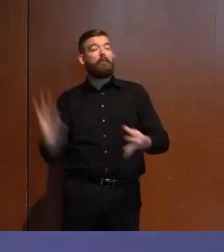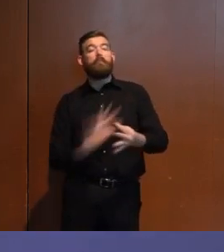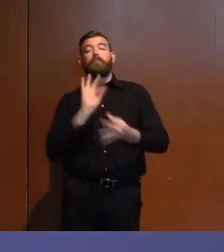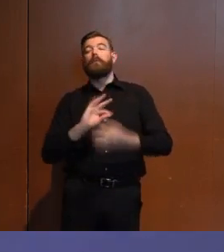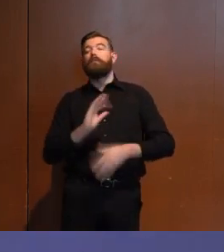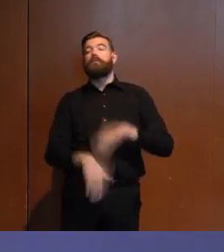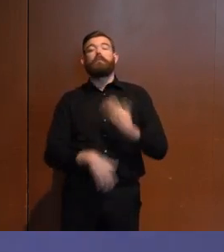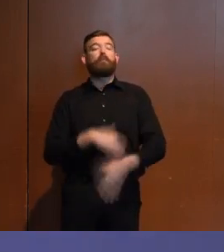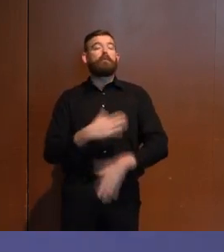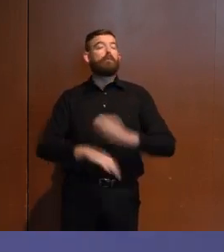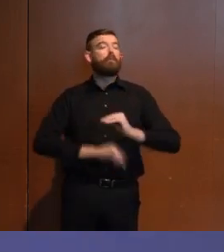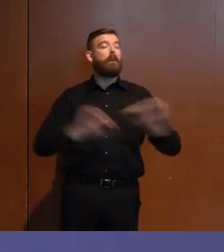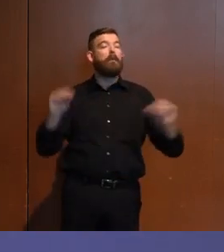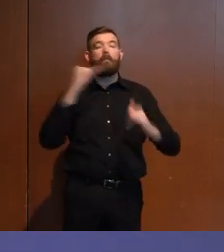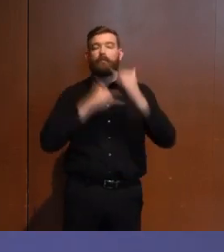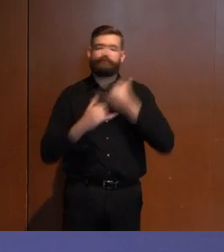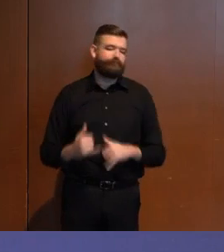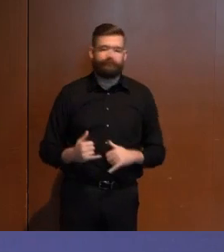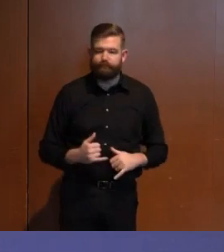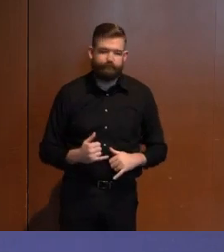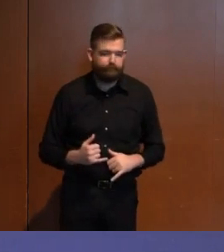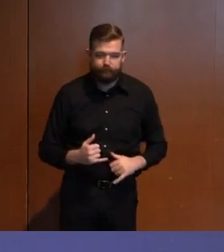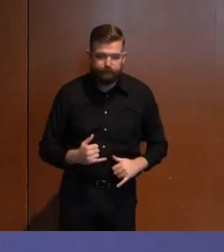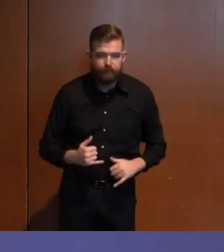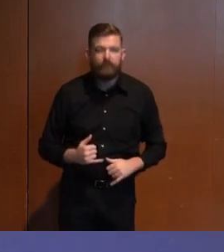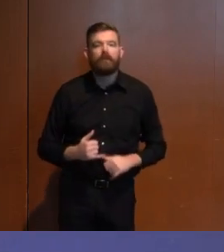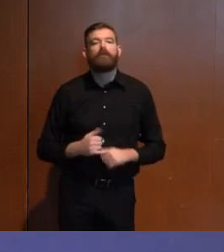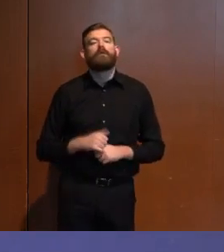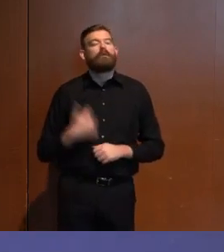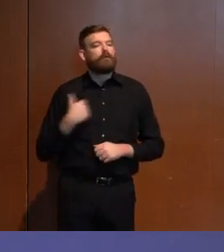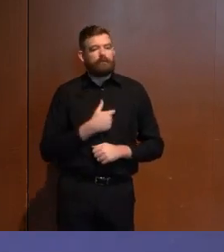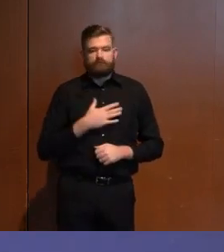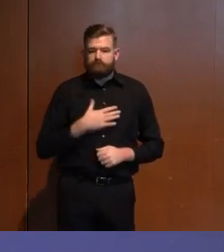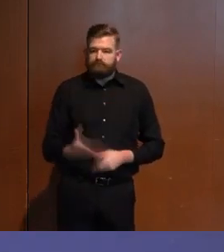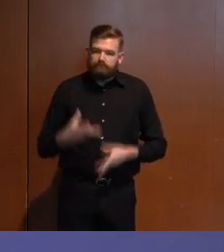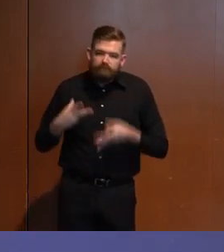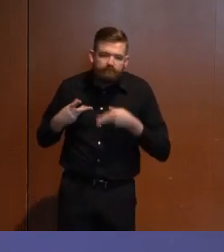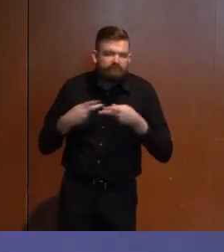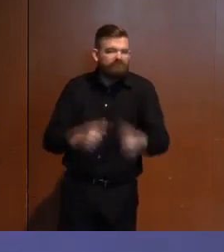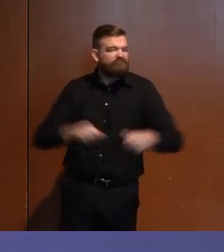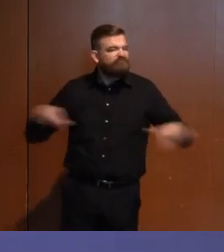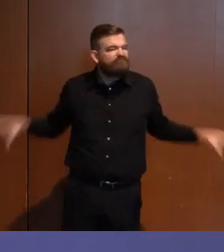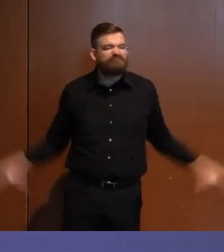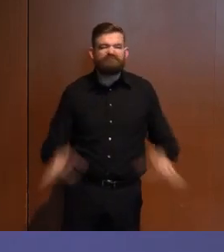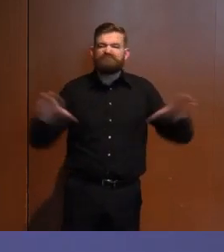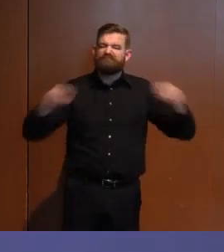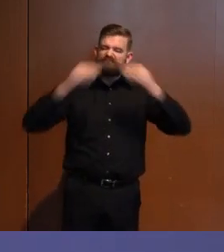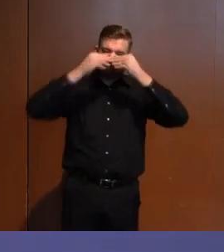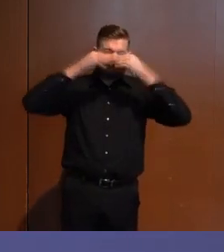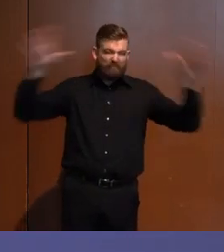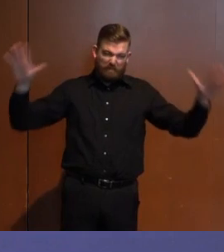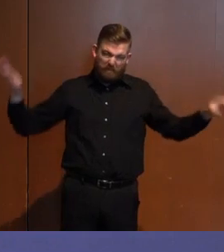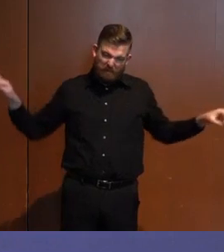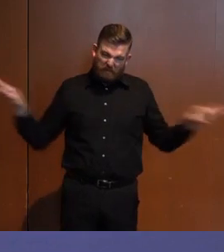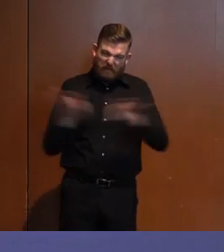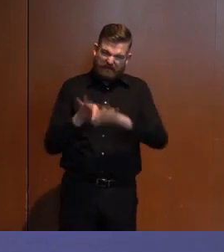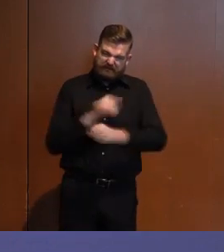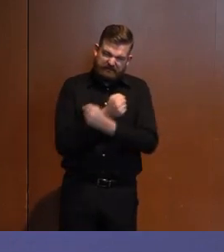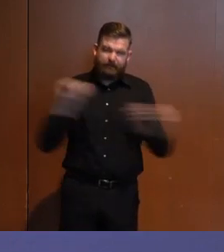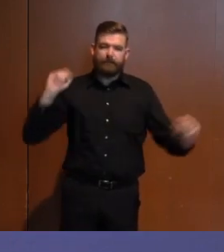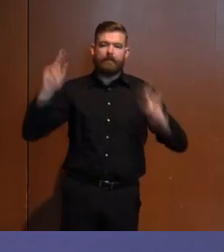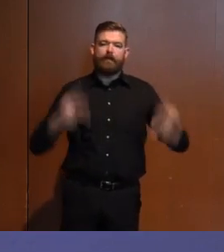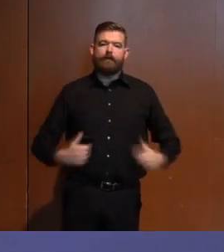is beyond that which we are prepared to pay to save a life in this state and to keep the toll as low as we can. We know the numbers are going